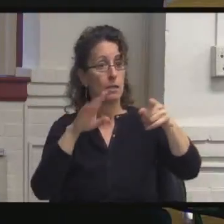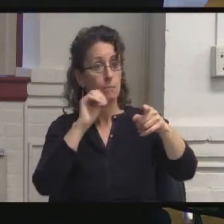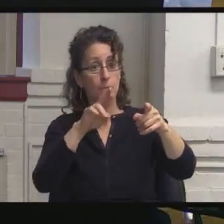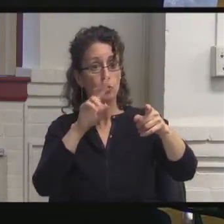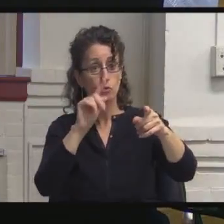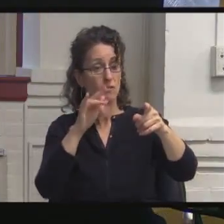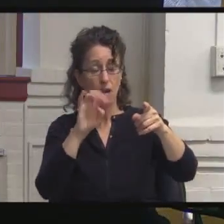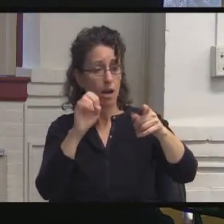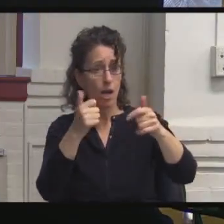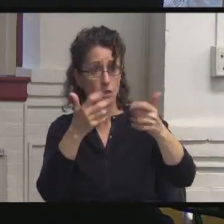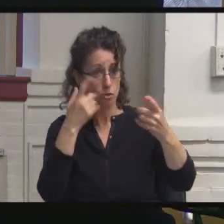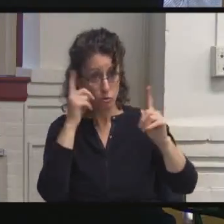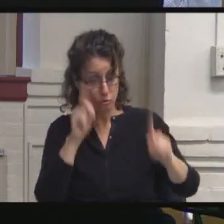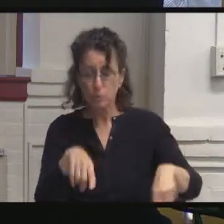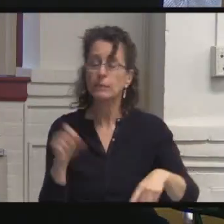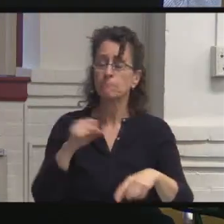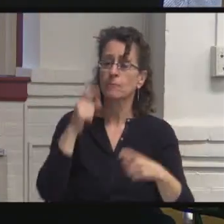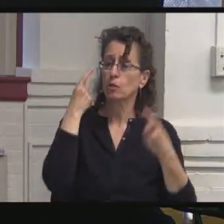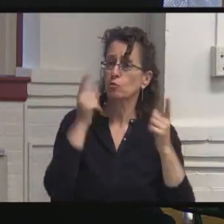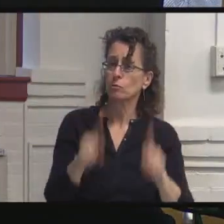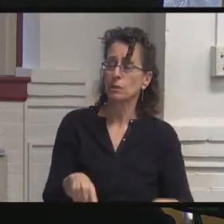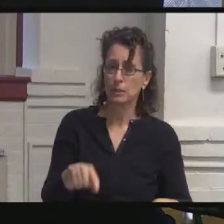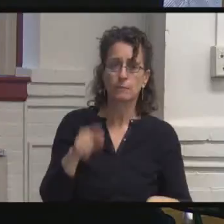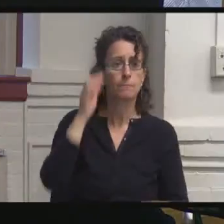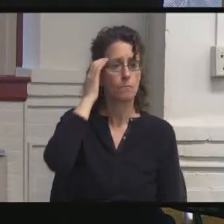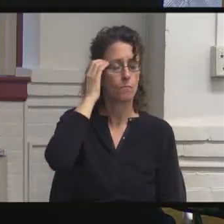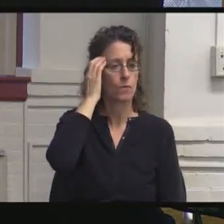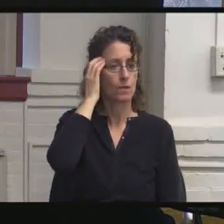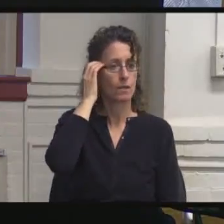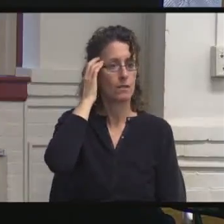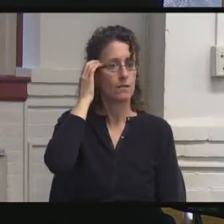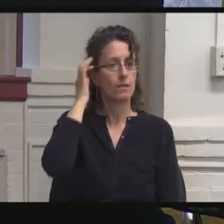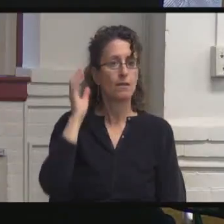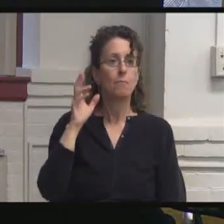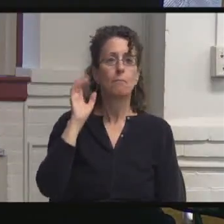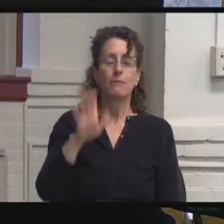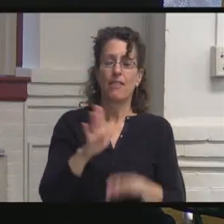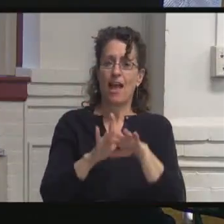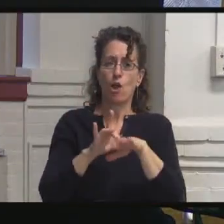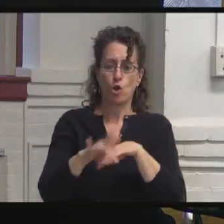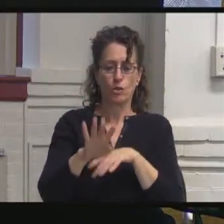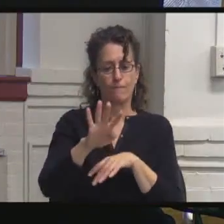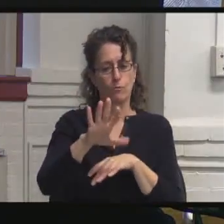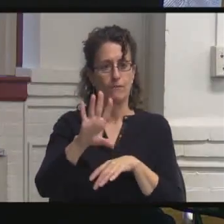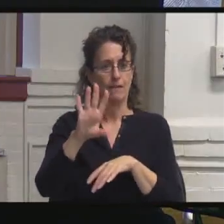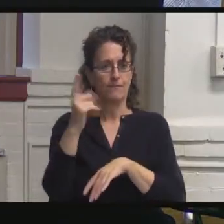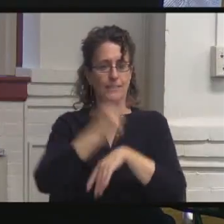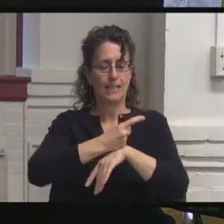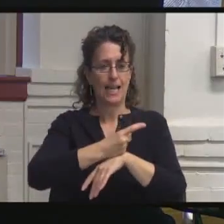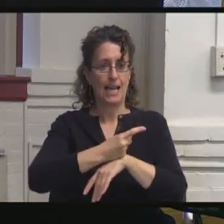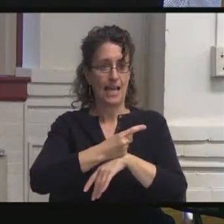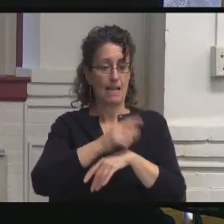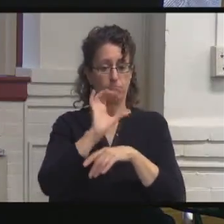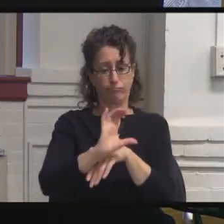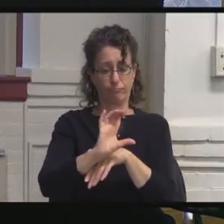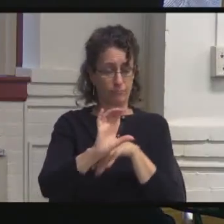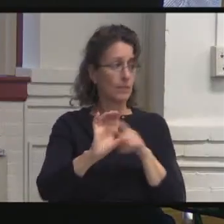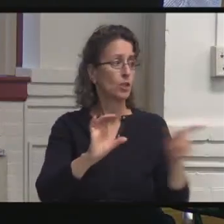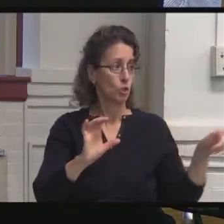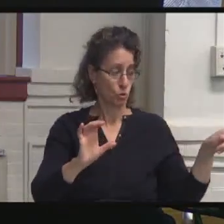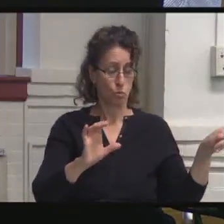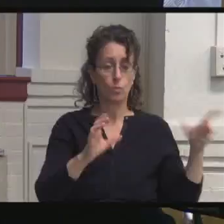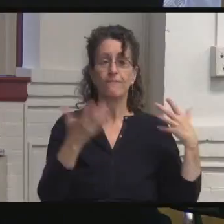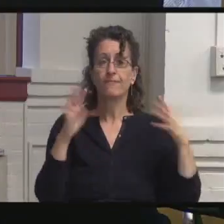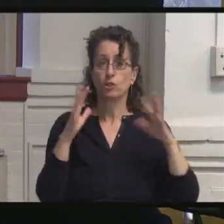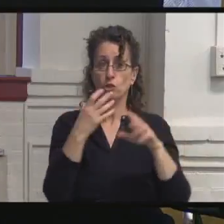only thing that I would add is that as part of the process, the same 45-day package that the town received was also received by all the adjoining property owners